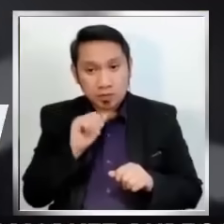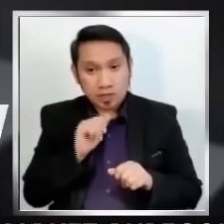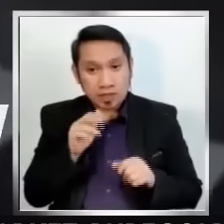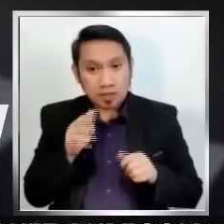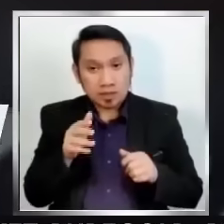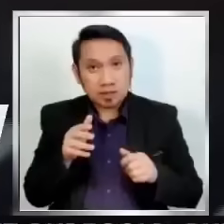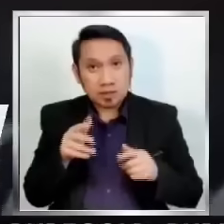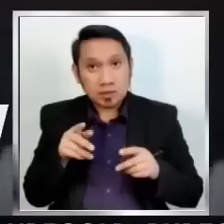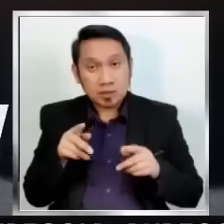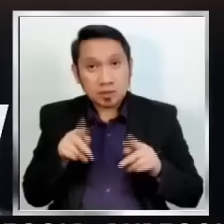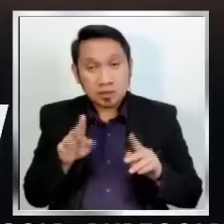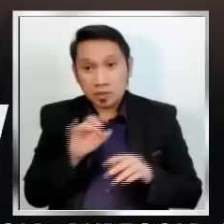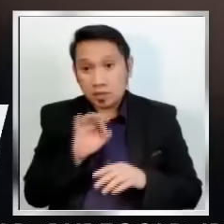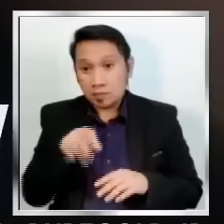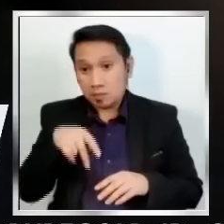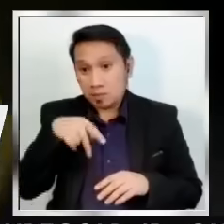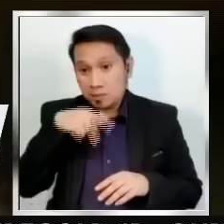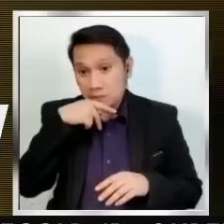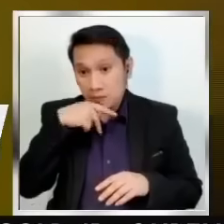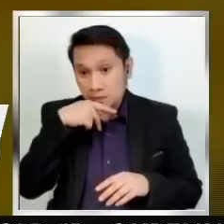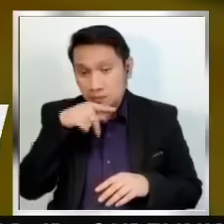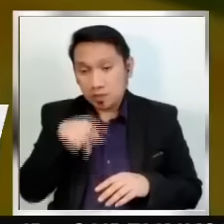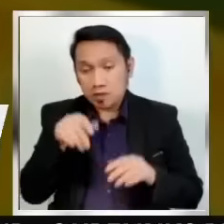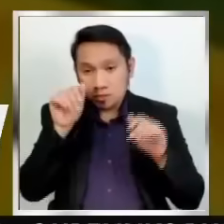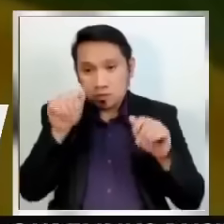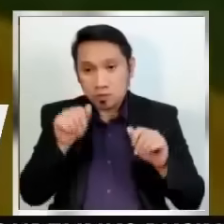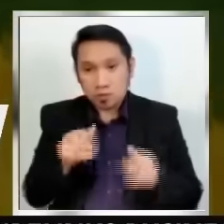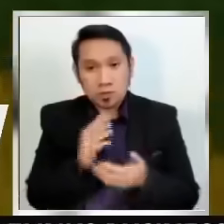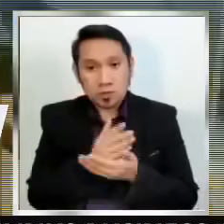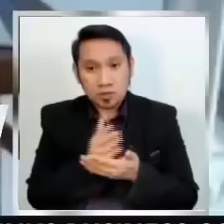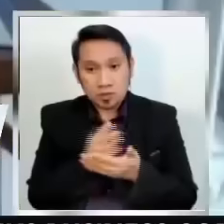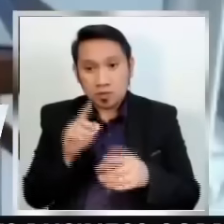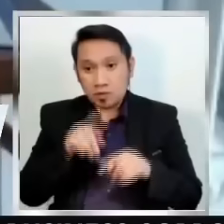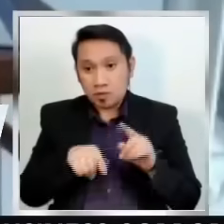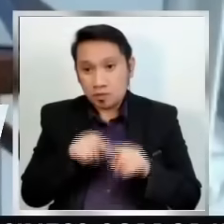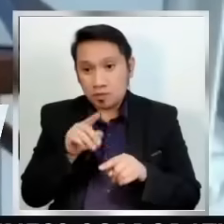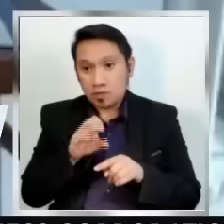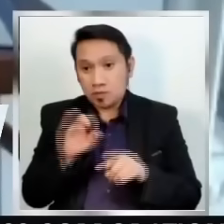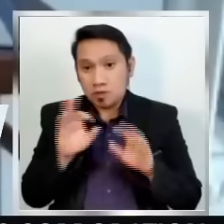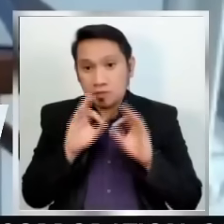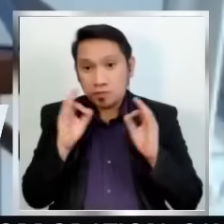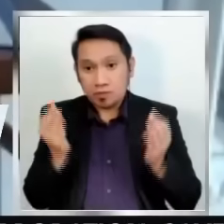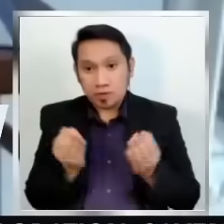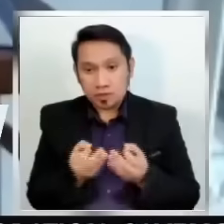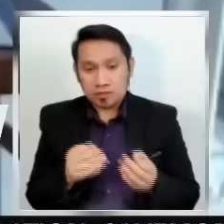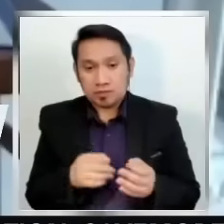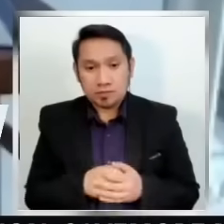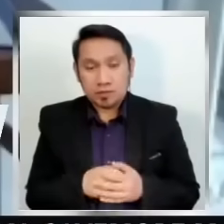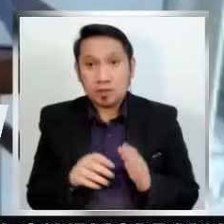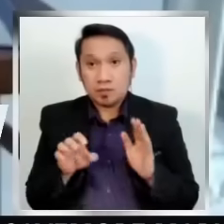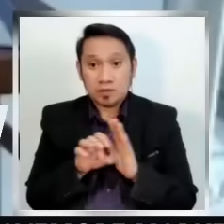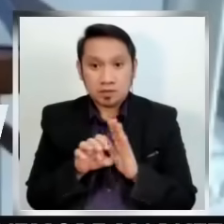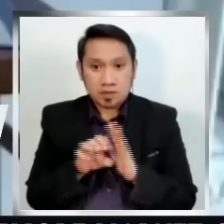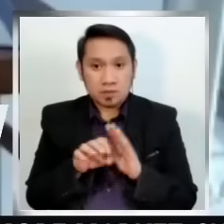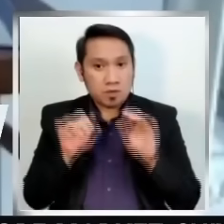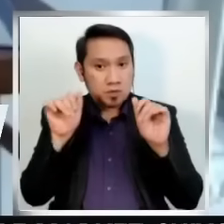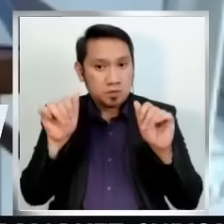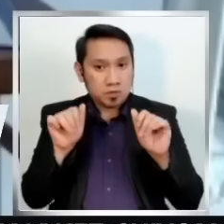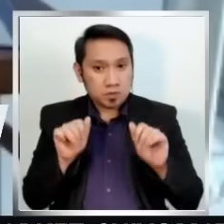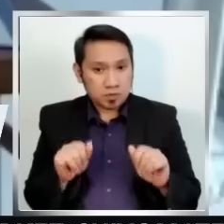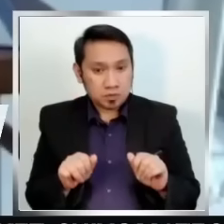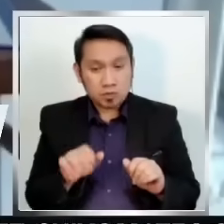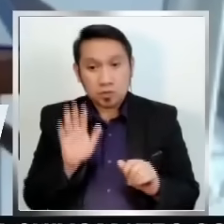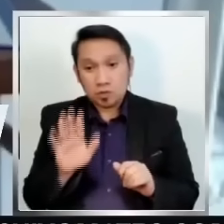kung ito ay private post o para lamang ma-share sa mga kaibigan o pamilya. For example, if you're posting on your own social